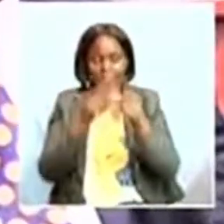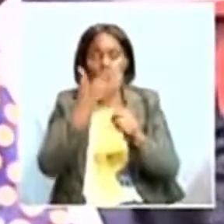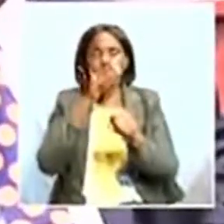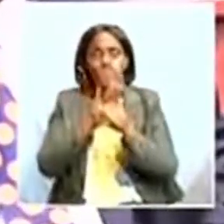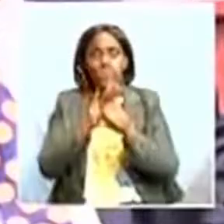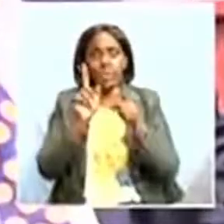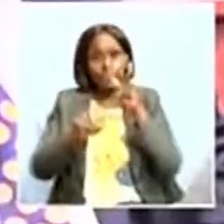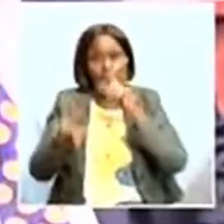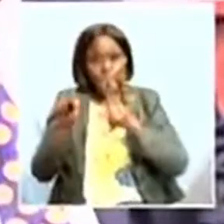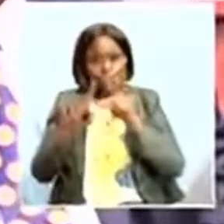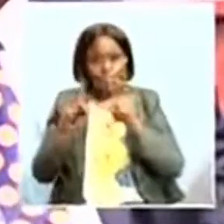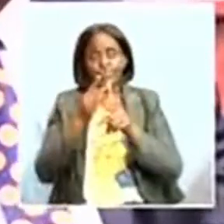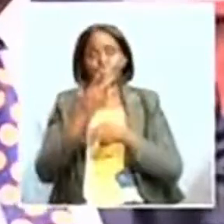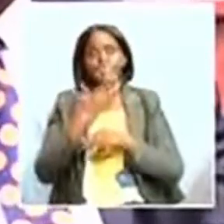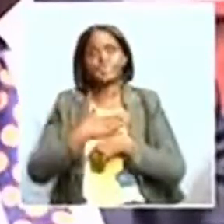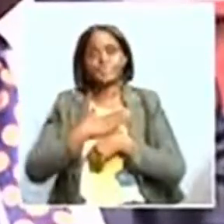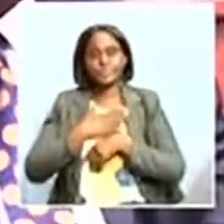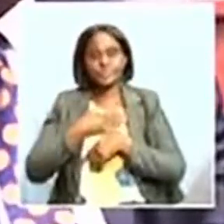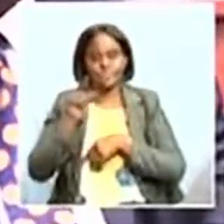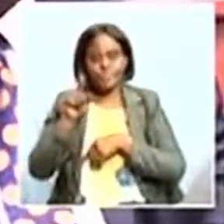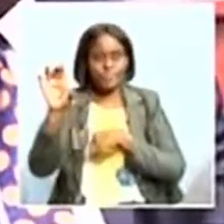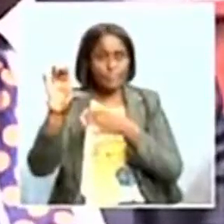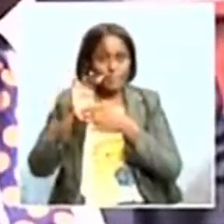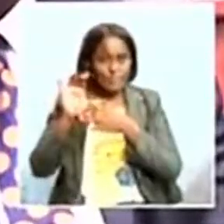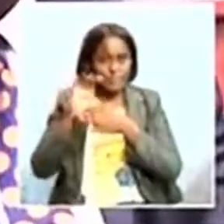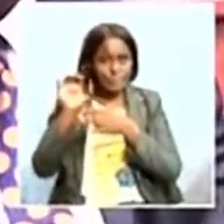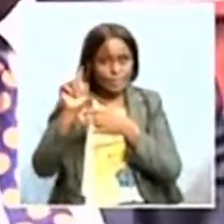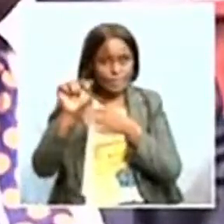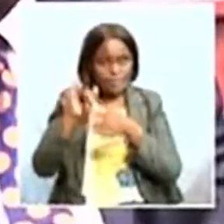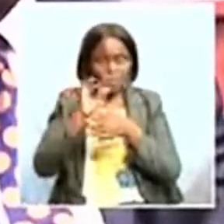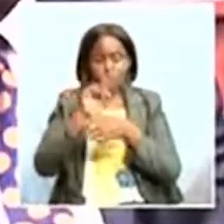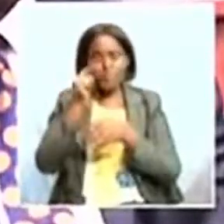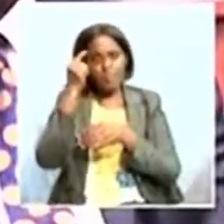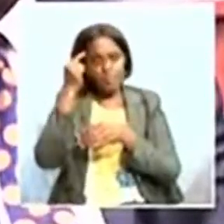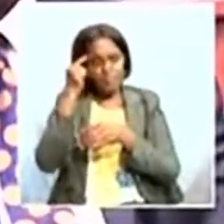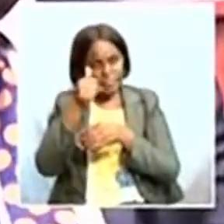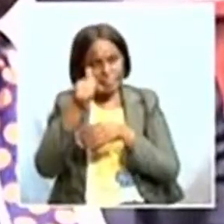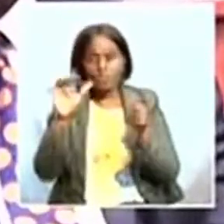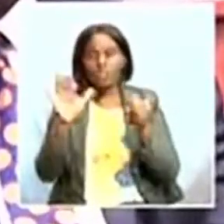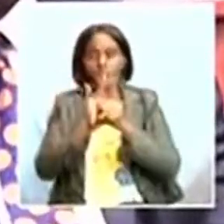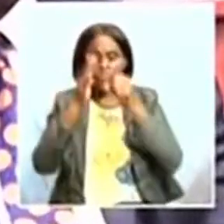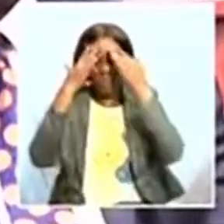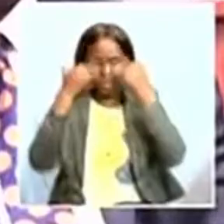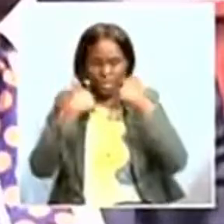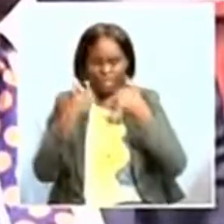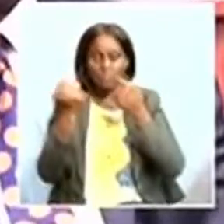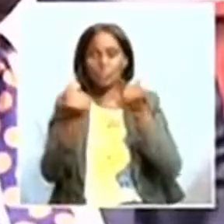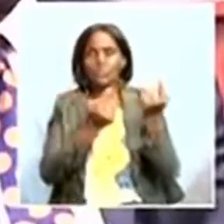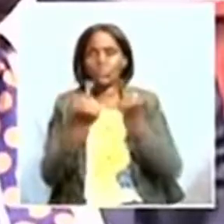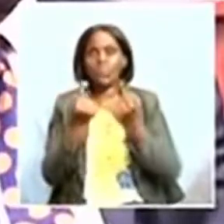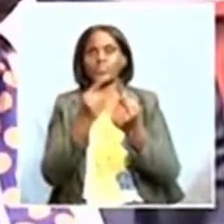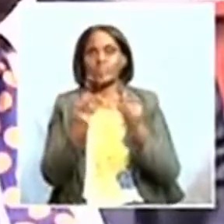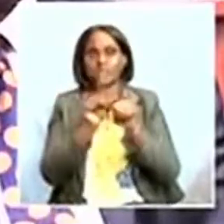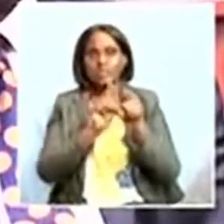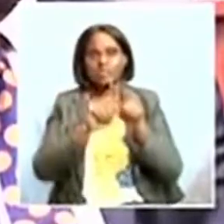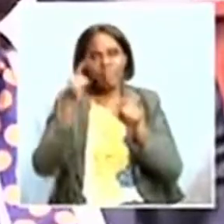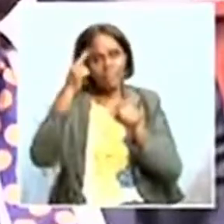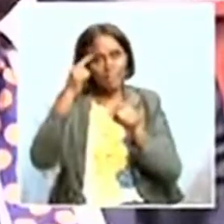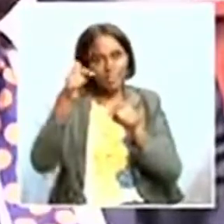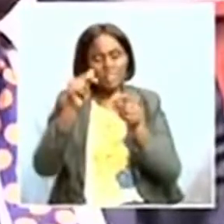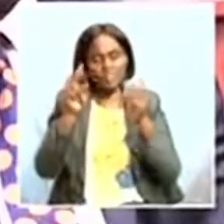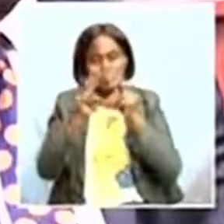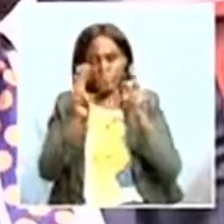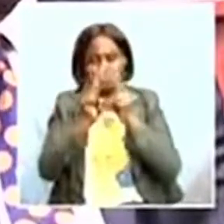assure the people of the Copper Belt that government is fully aware of the situation, government is